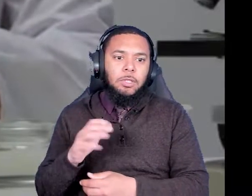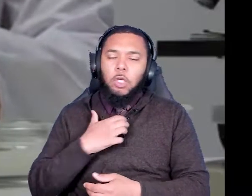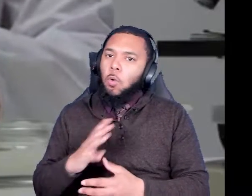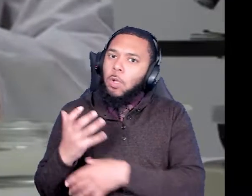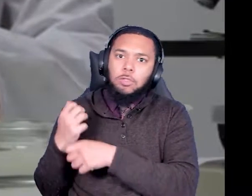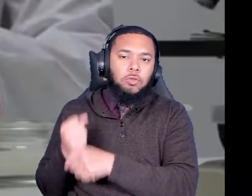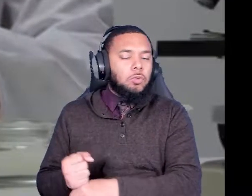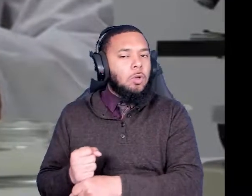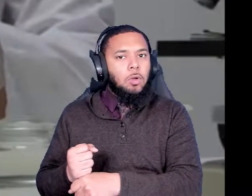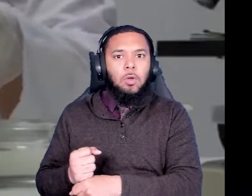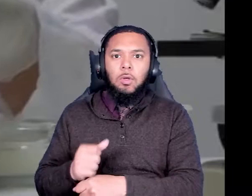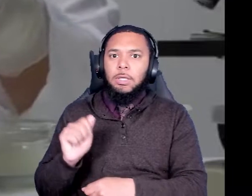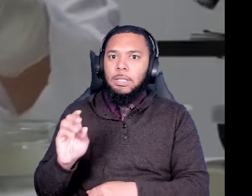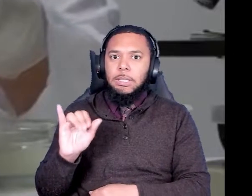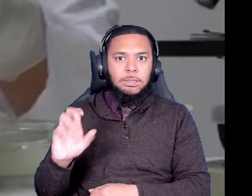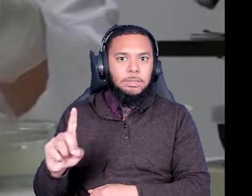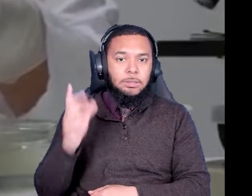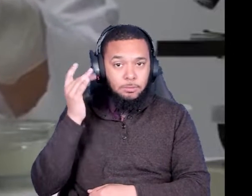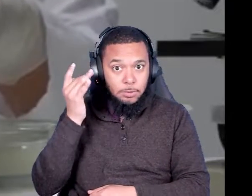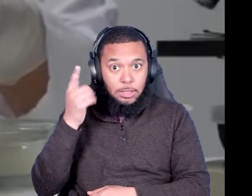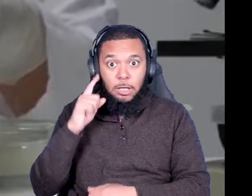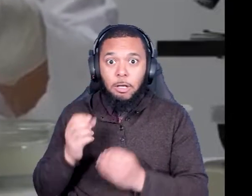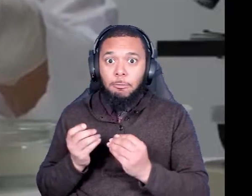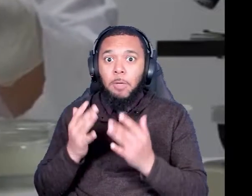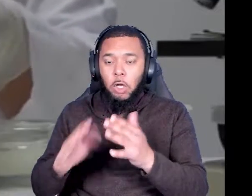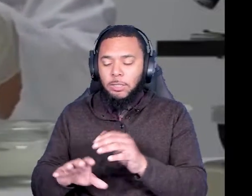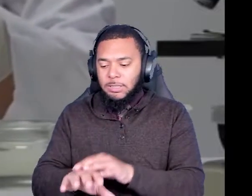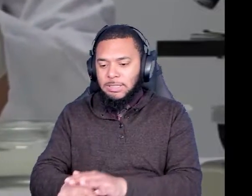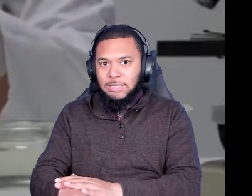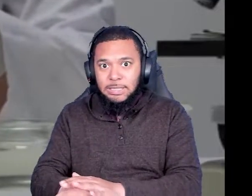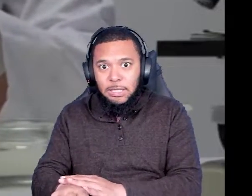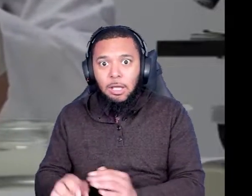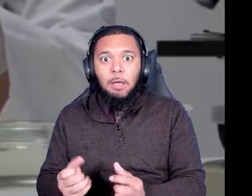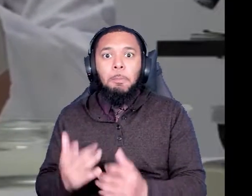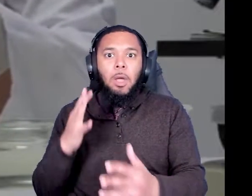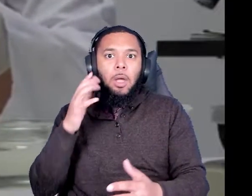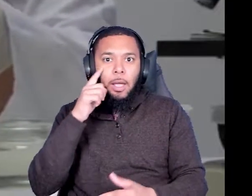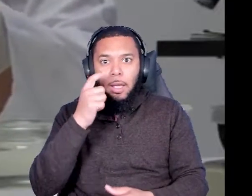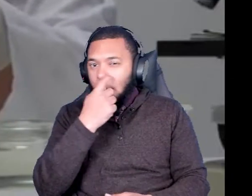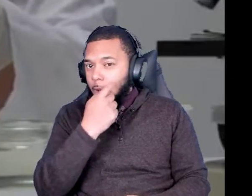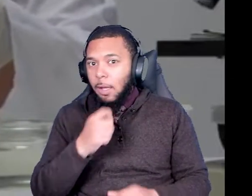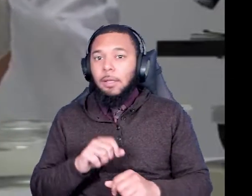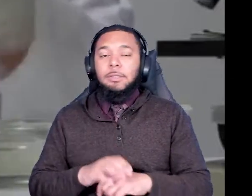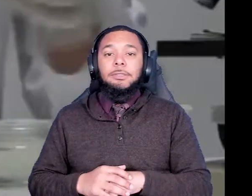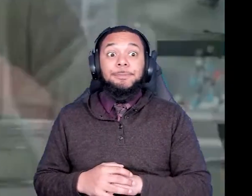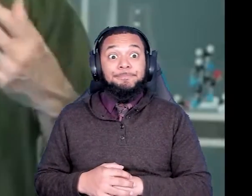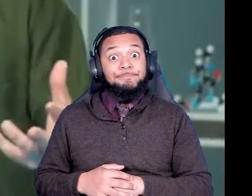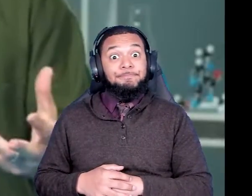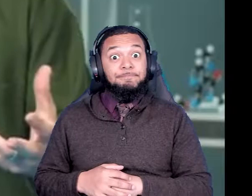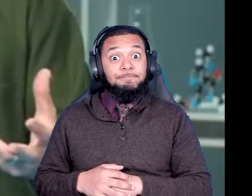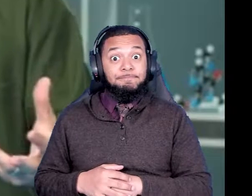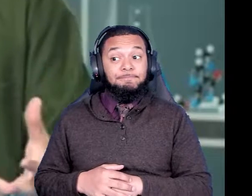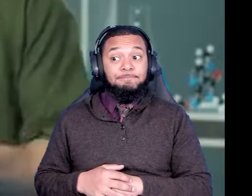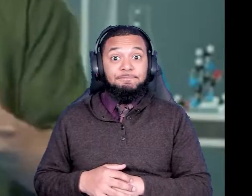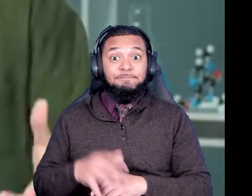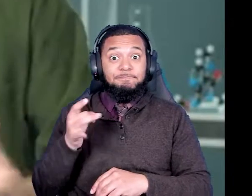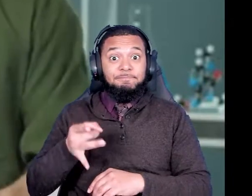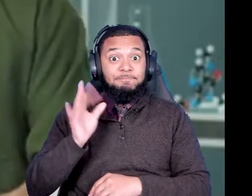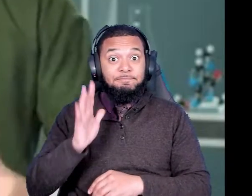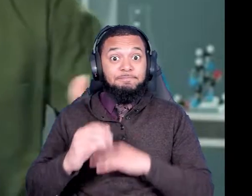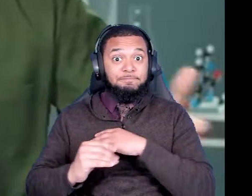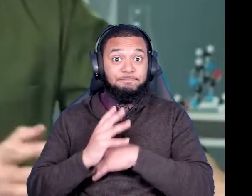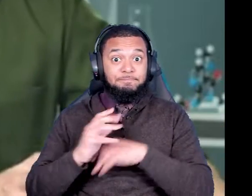it will burn your skin. It can burn your eyes. It can have some pretty nasty effects to it. So